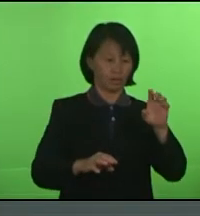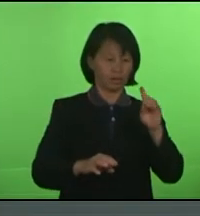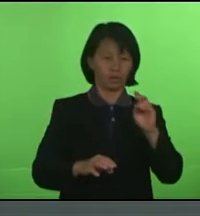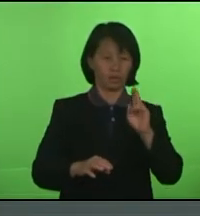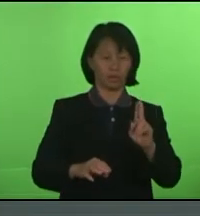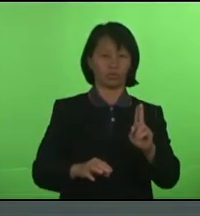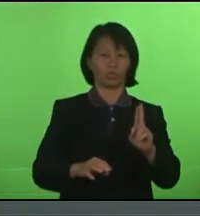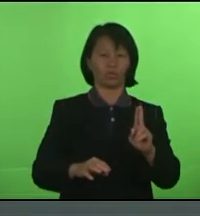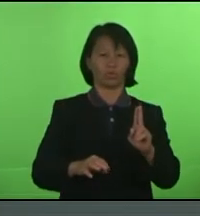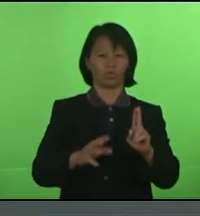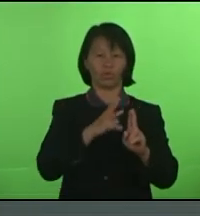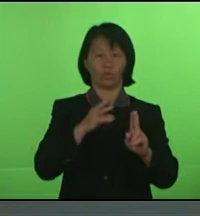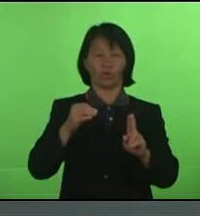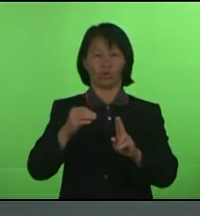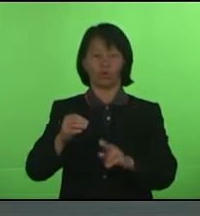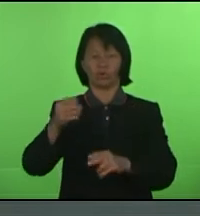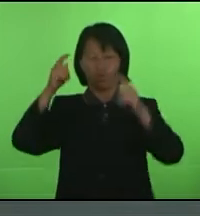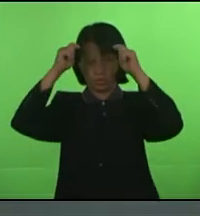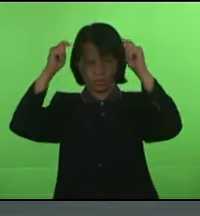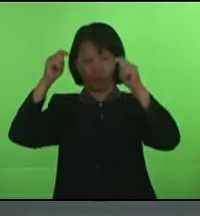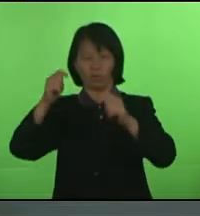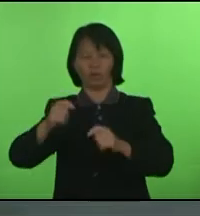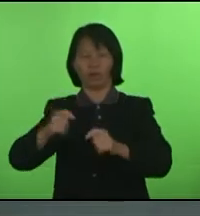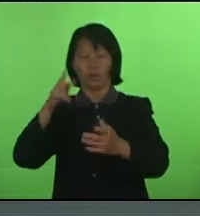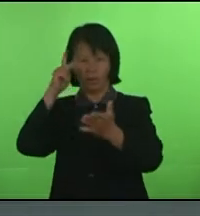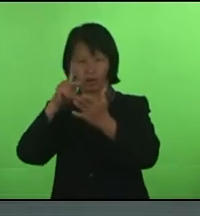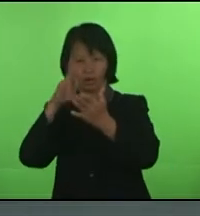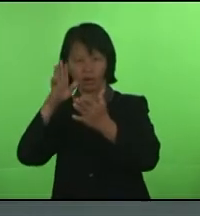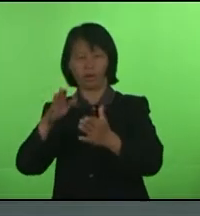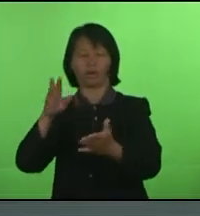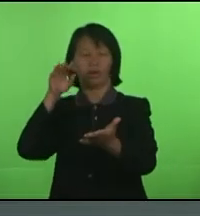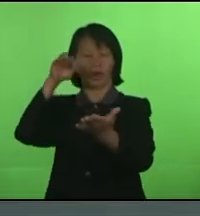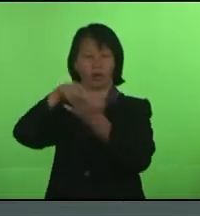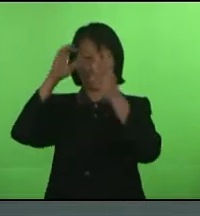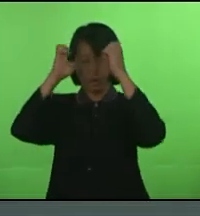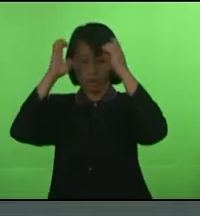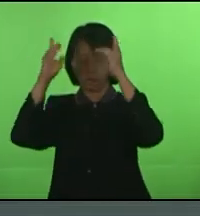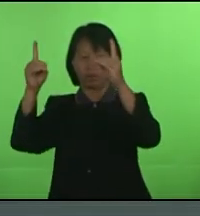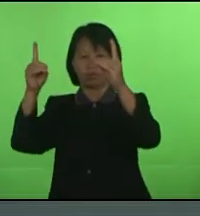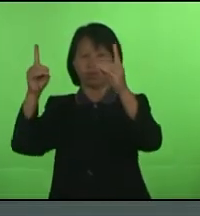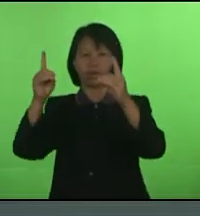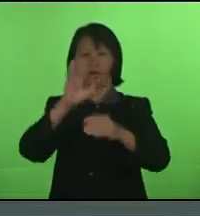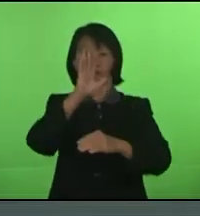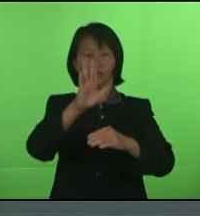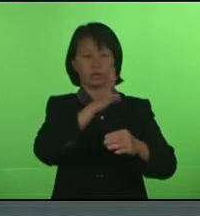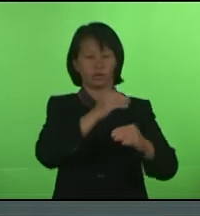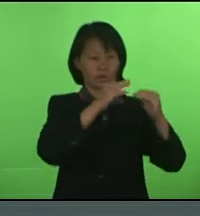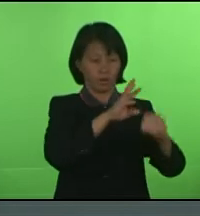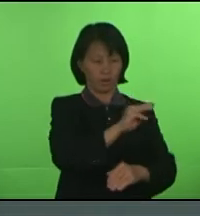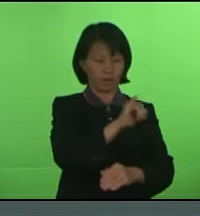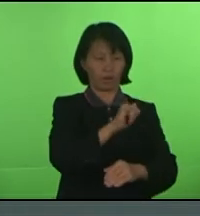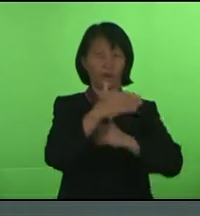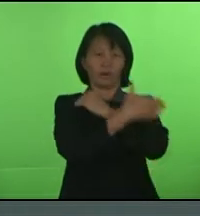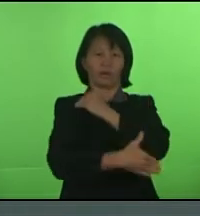domain. EDU is the host. The identifier is education. So it's EDU. My refers to your